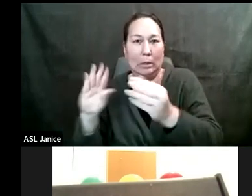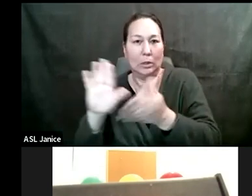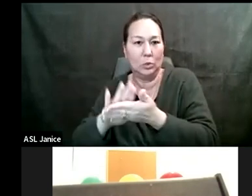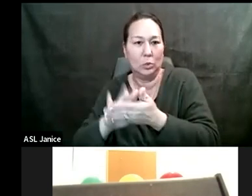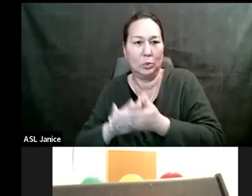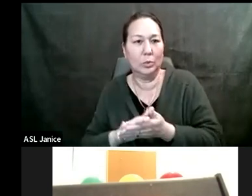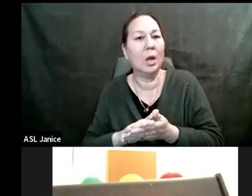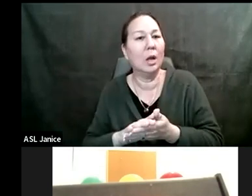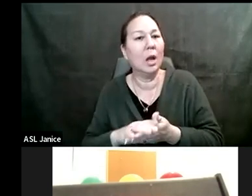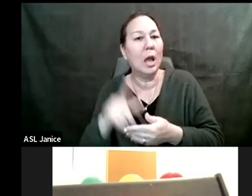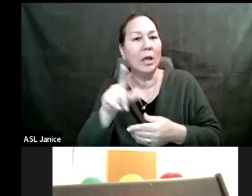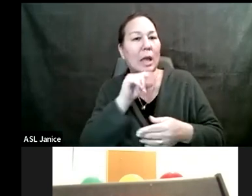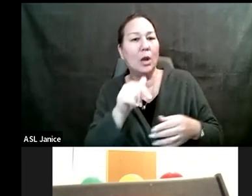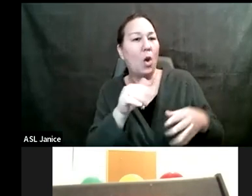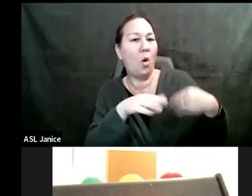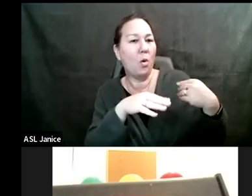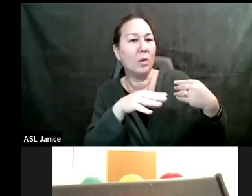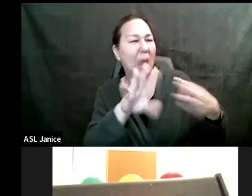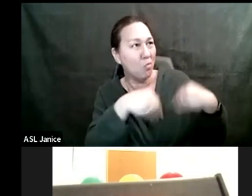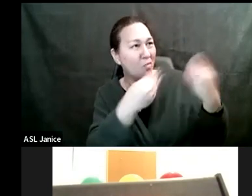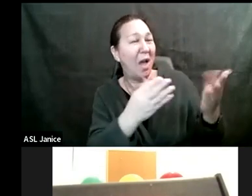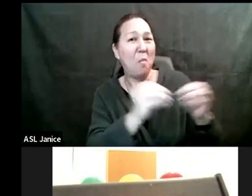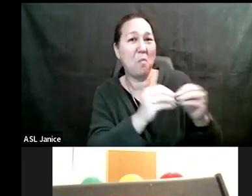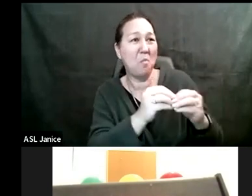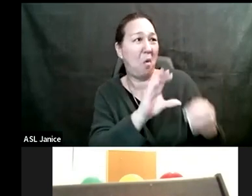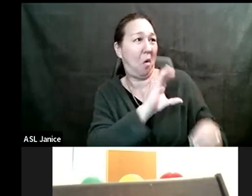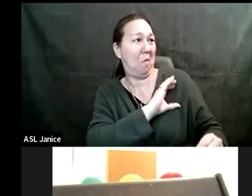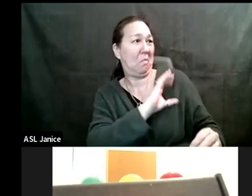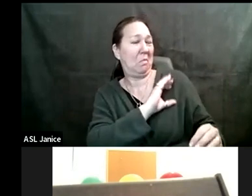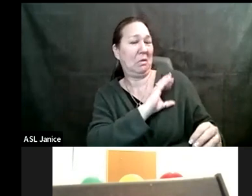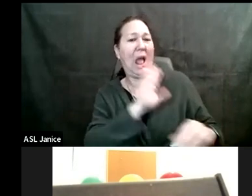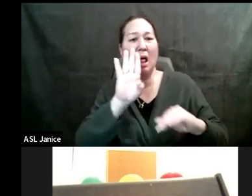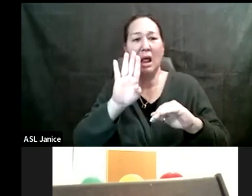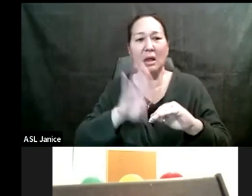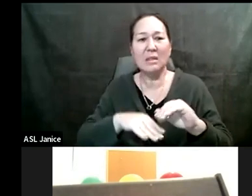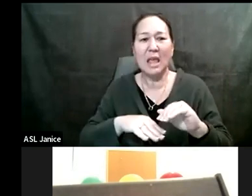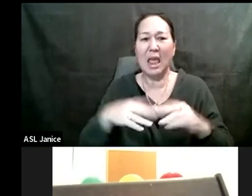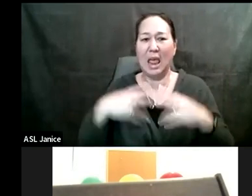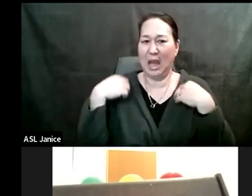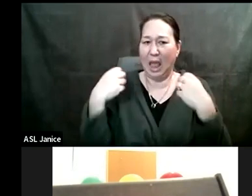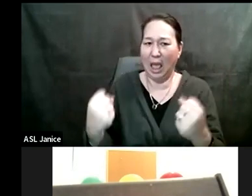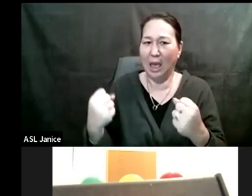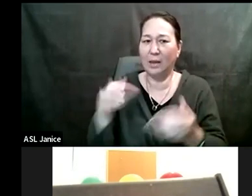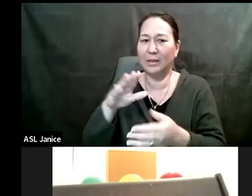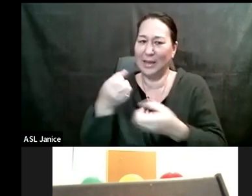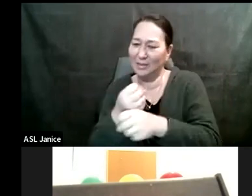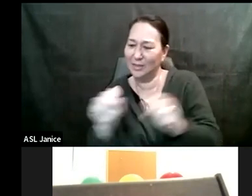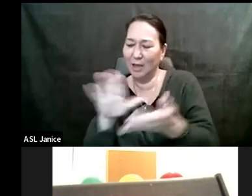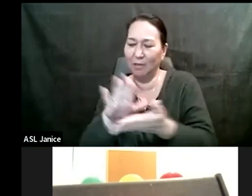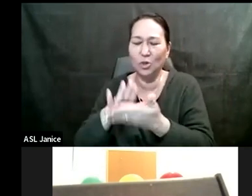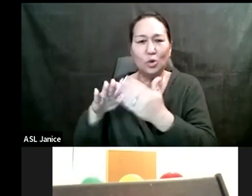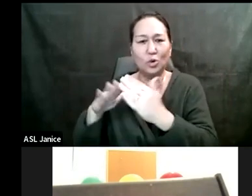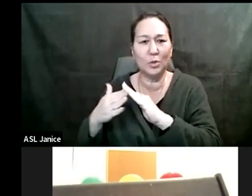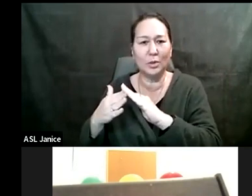and not enough to create healthy and safe School communities the budget provides too many resources to prepare our children